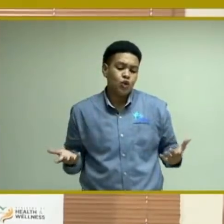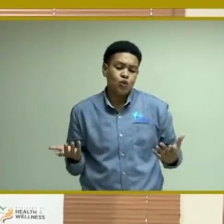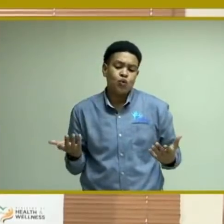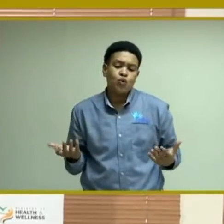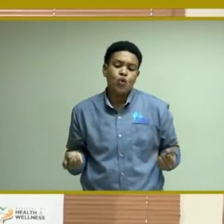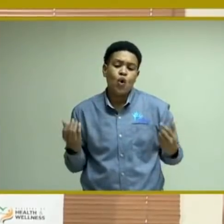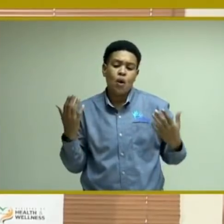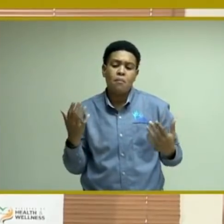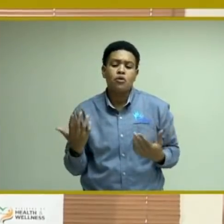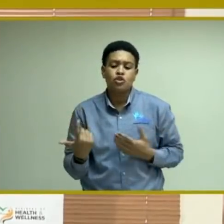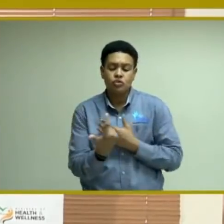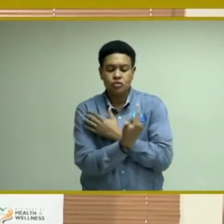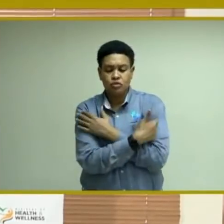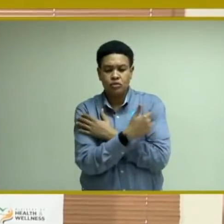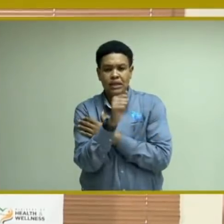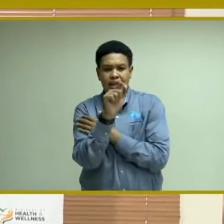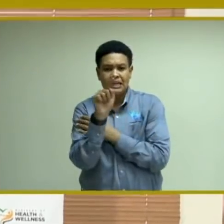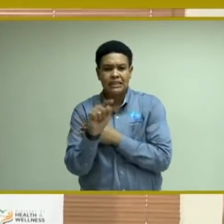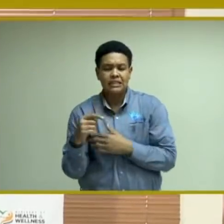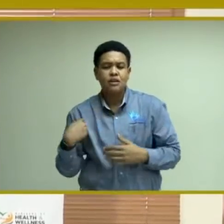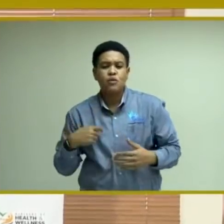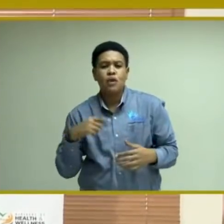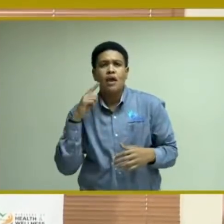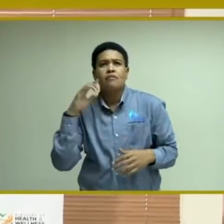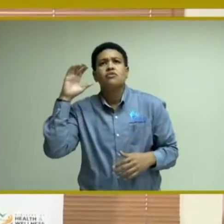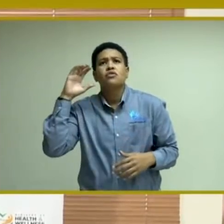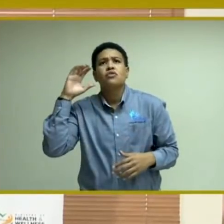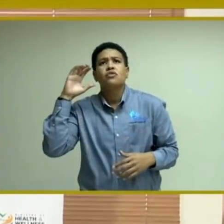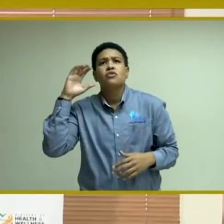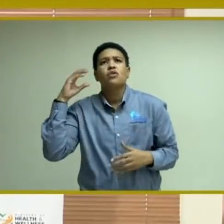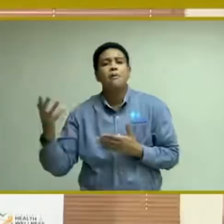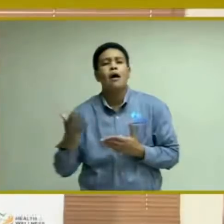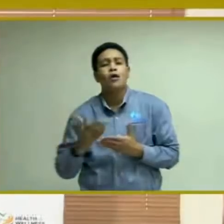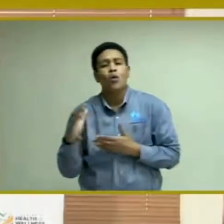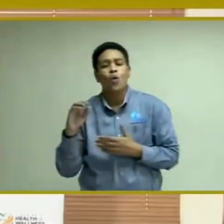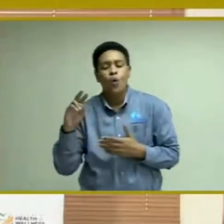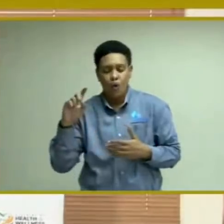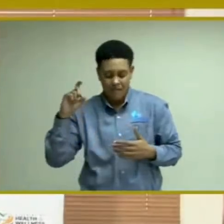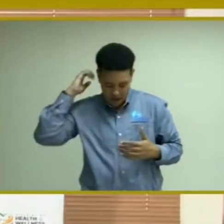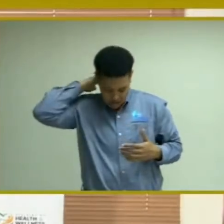of doses of AstraZeneca that we have sought to procure through COVAX.